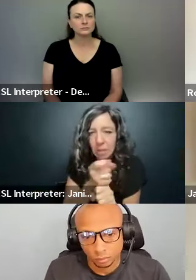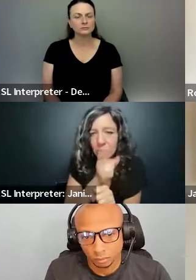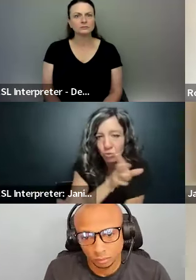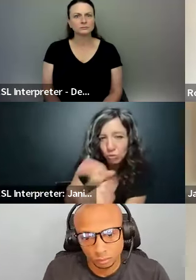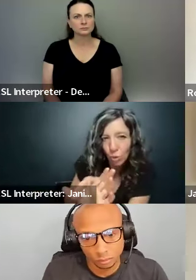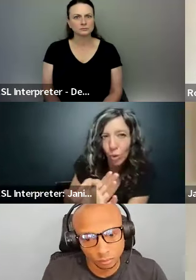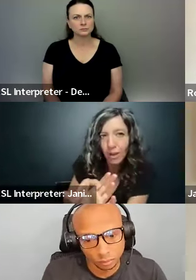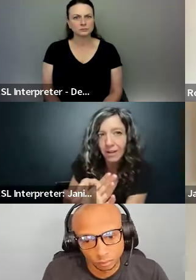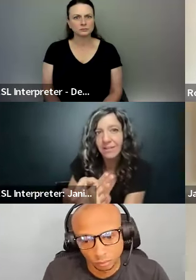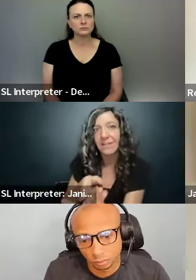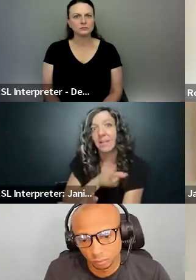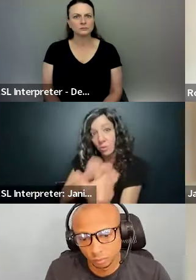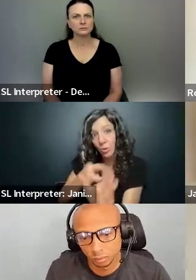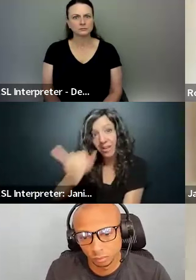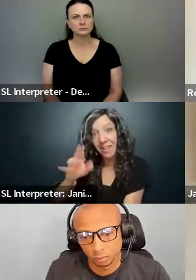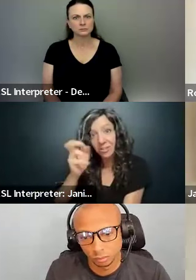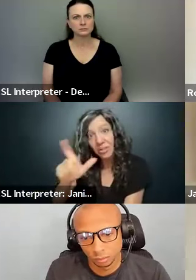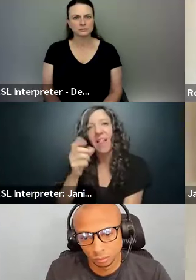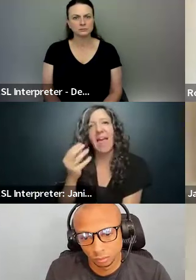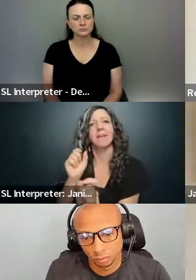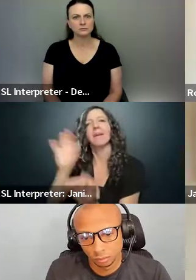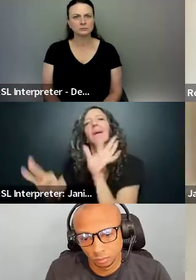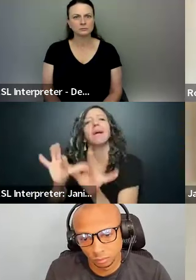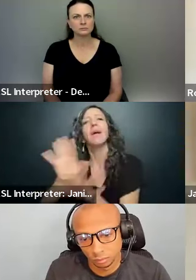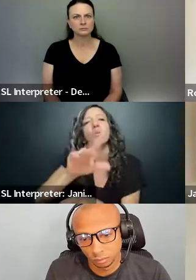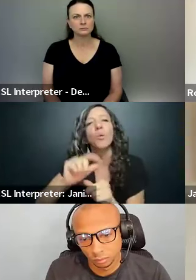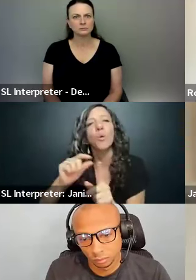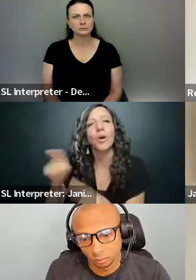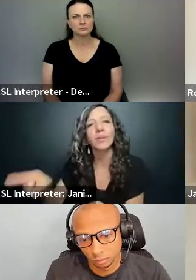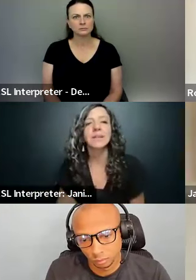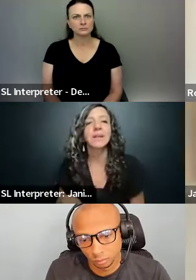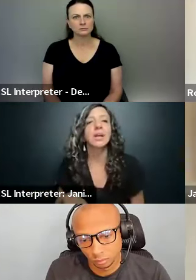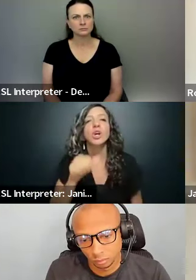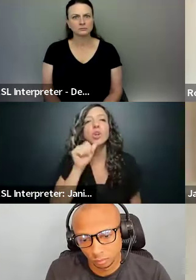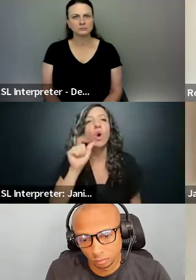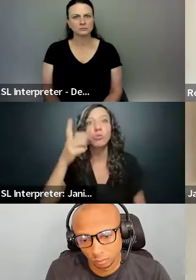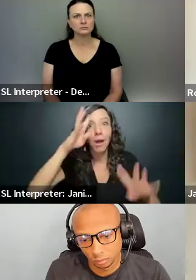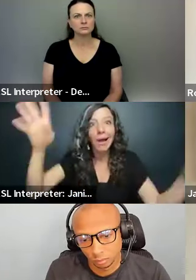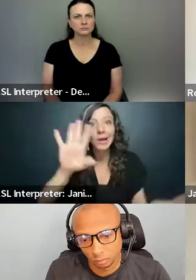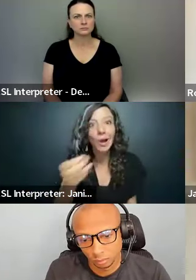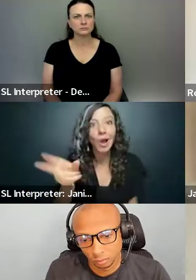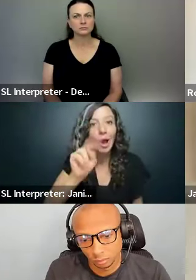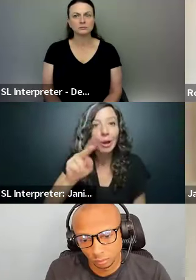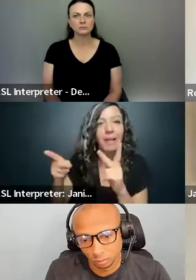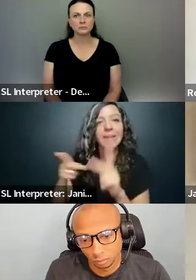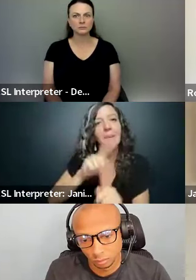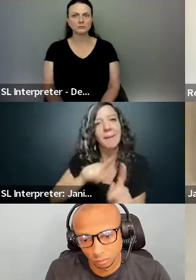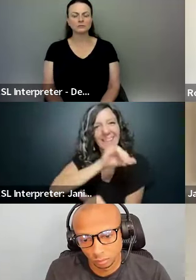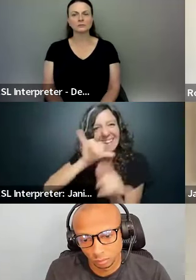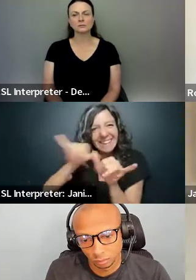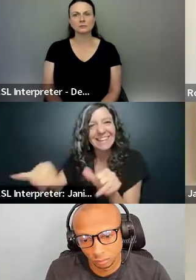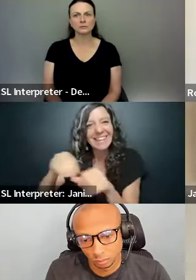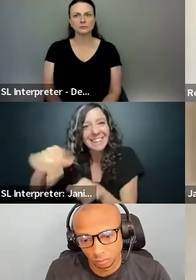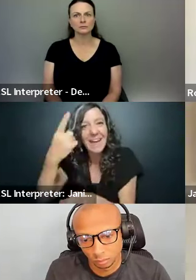Basically join that channel and have the conversation there, right? Just don't go and do your own sign, because it's like good, like have like that conversation with the